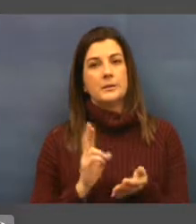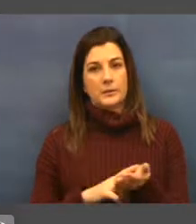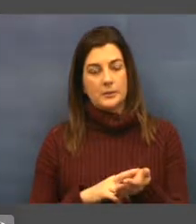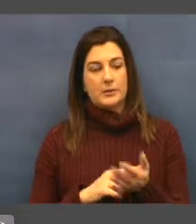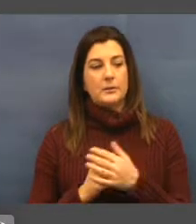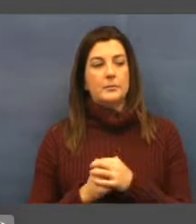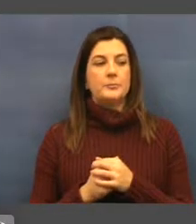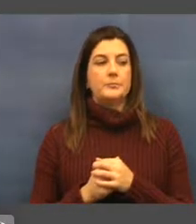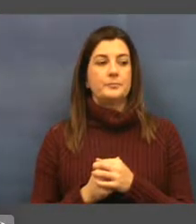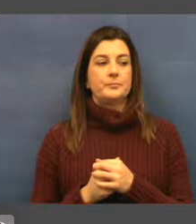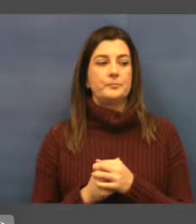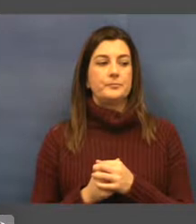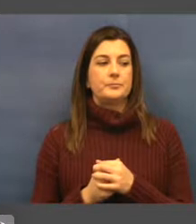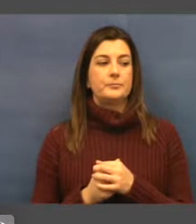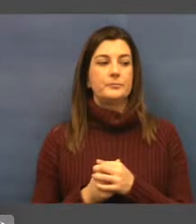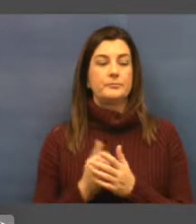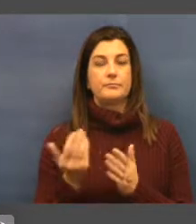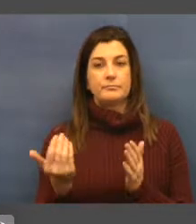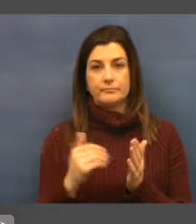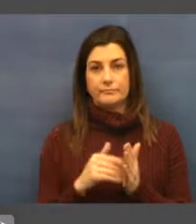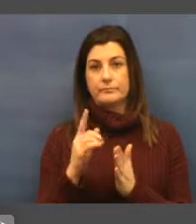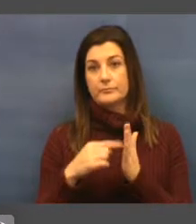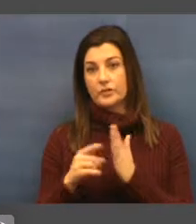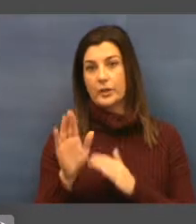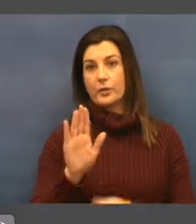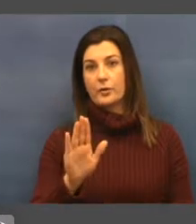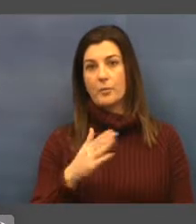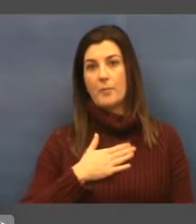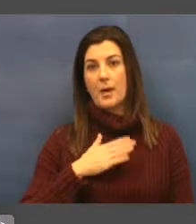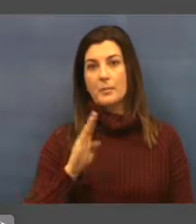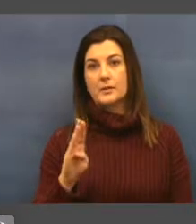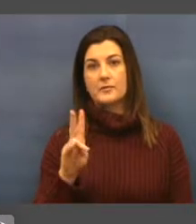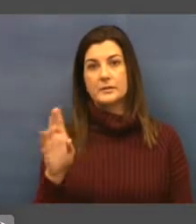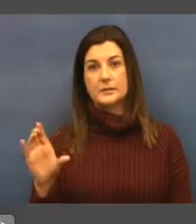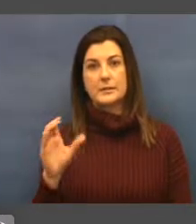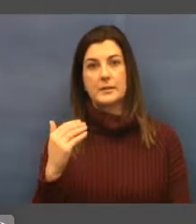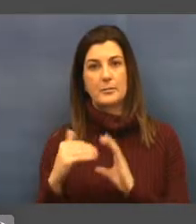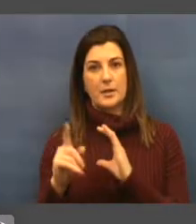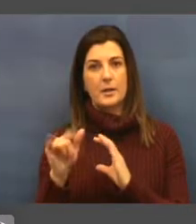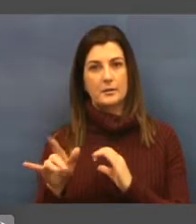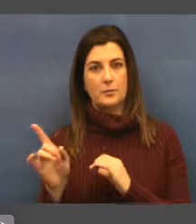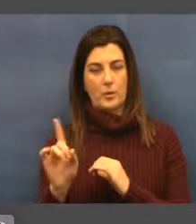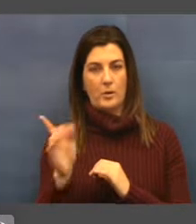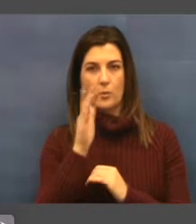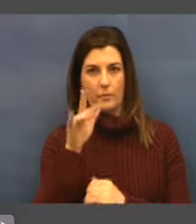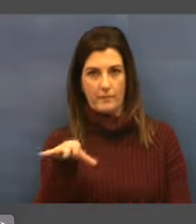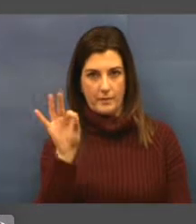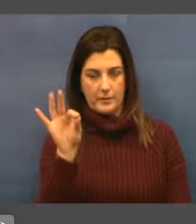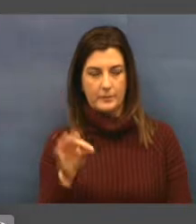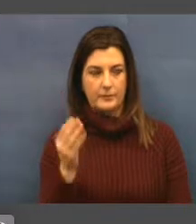register. And again, check your MyBVC email, because that's where that will be coming to.